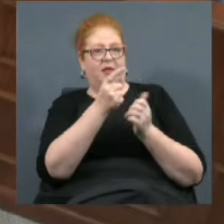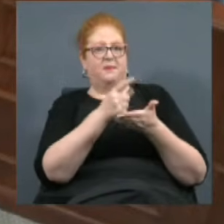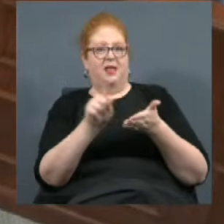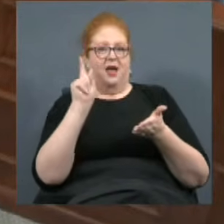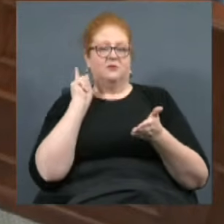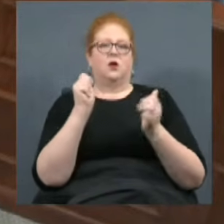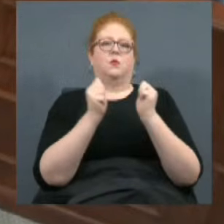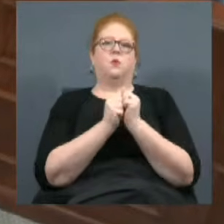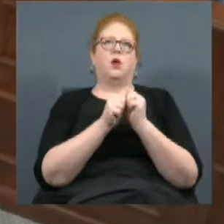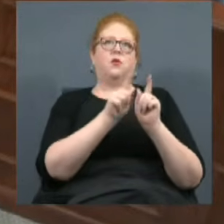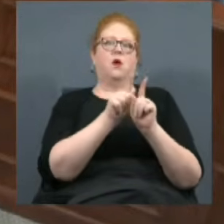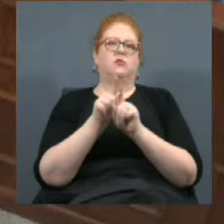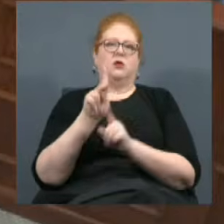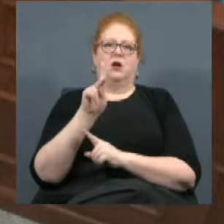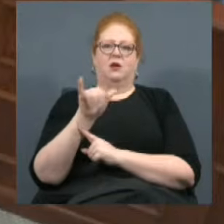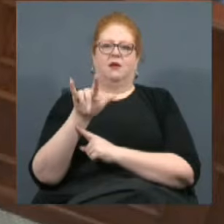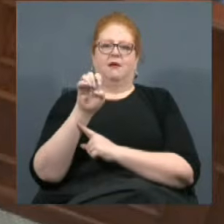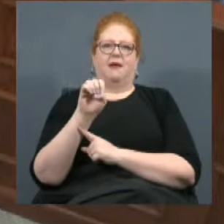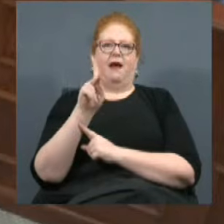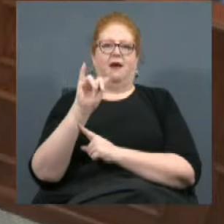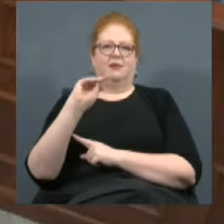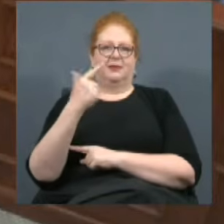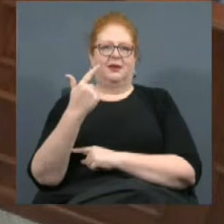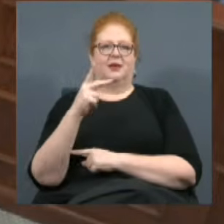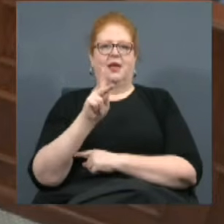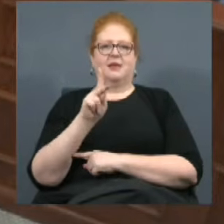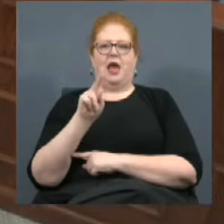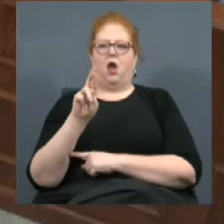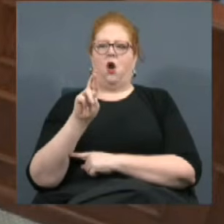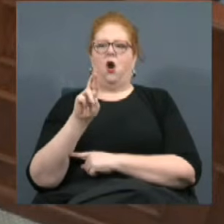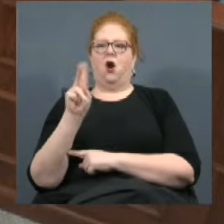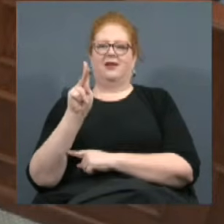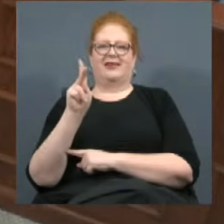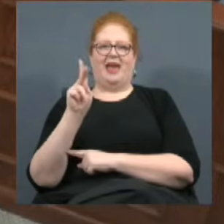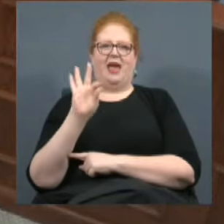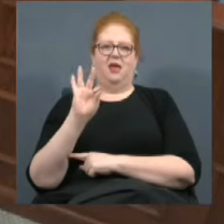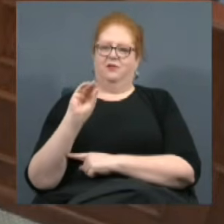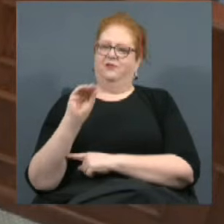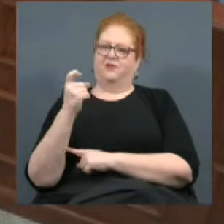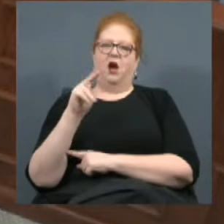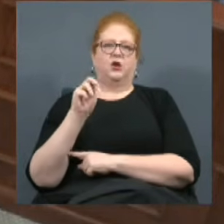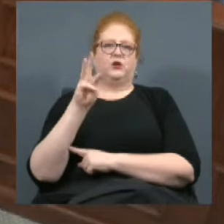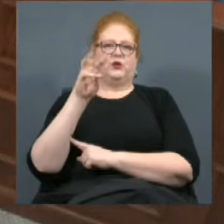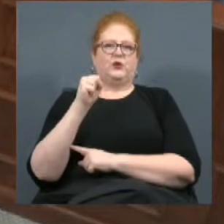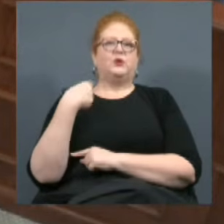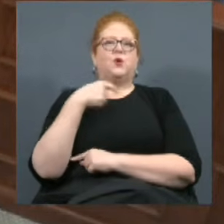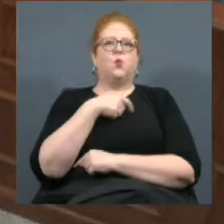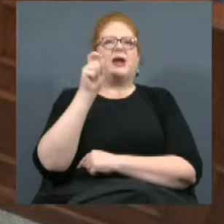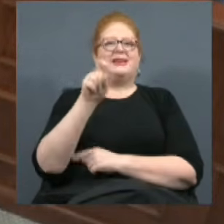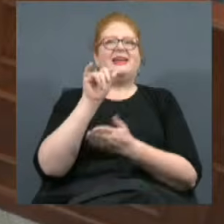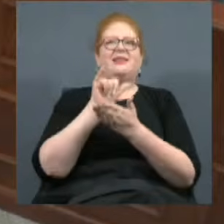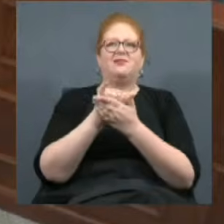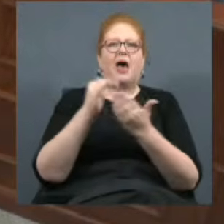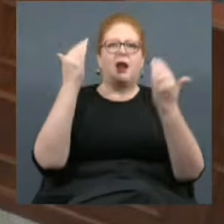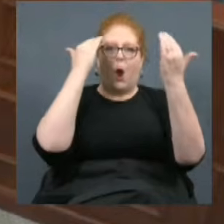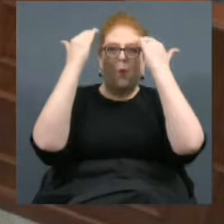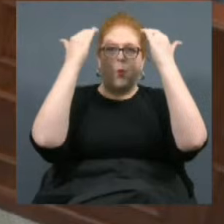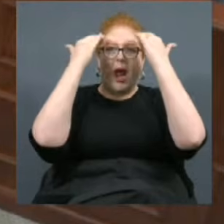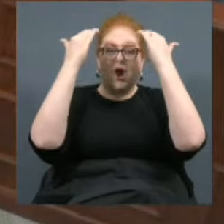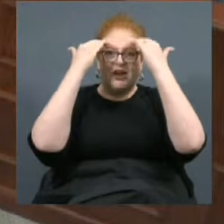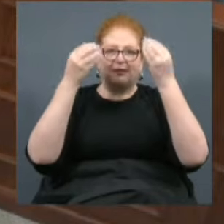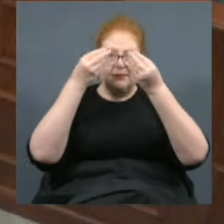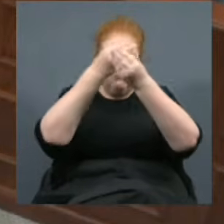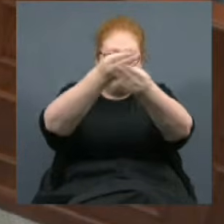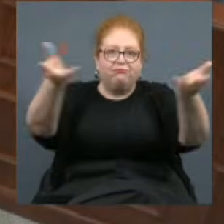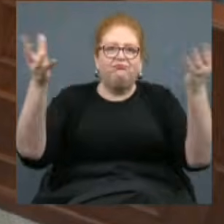Kyle King from KRK Fox News. And what we're missing is an awareness campaign because we sort of stalled out. So they